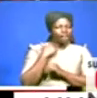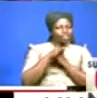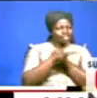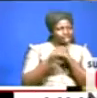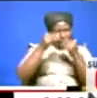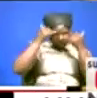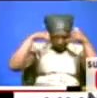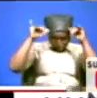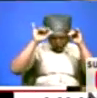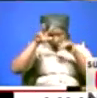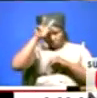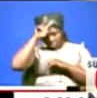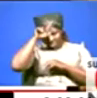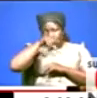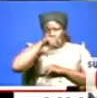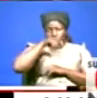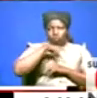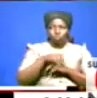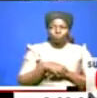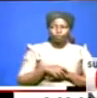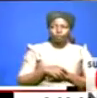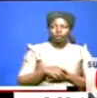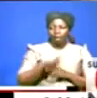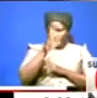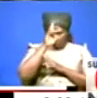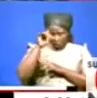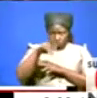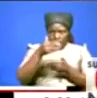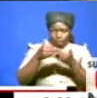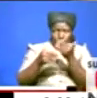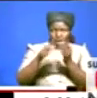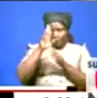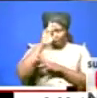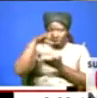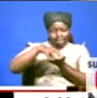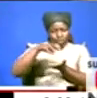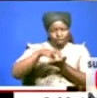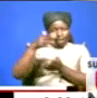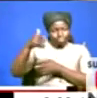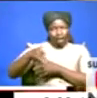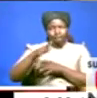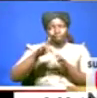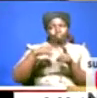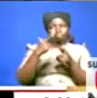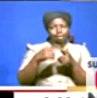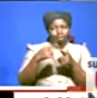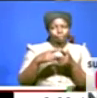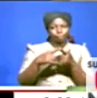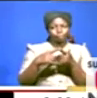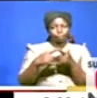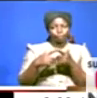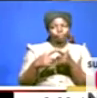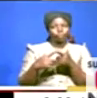singine na kuku. Kama serikali naweza, injenge police post hapa na hili, hata hiyo nini mambo ya